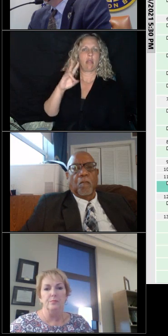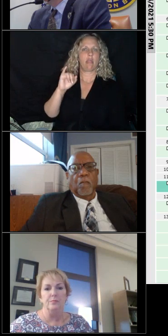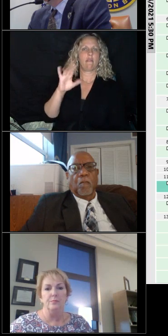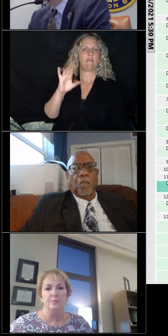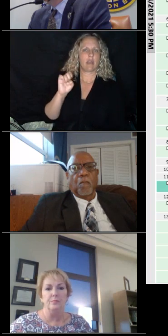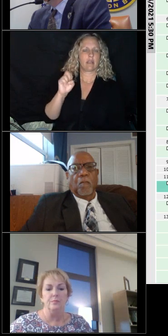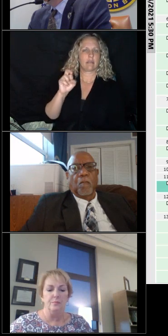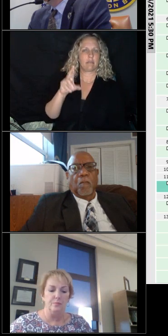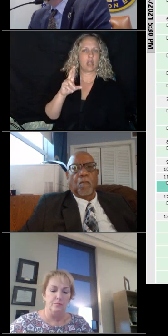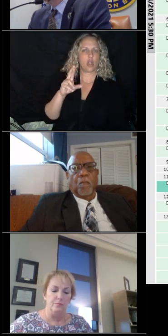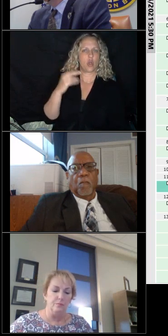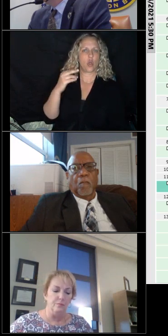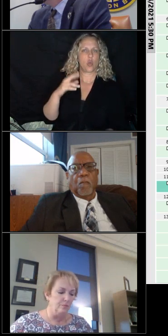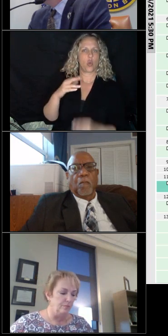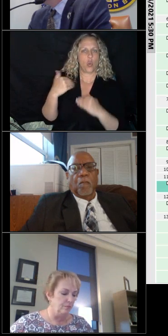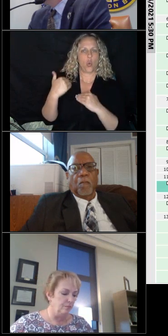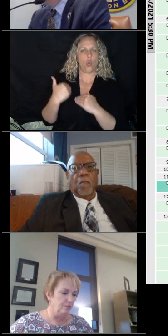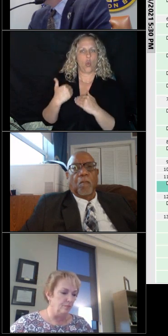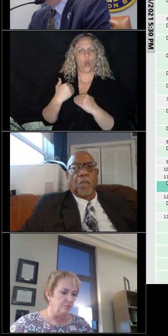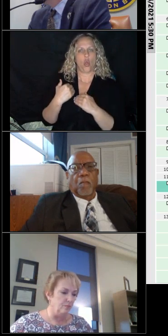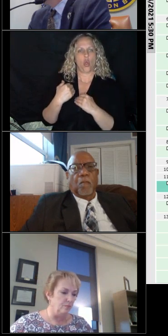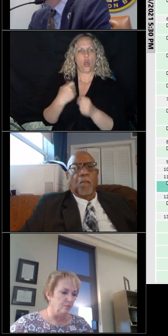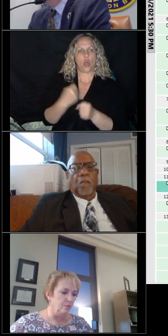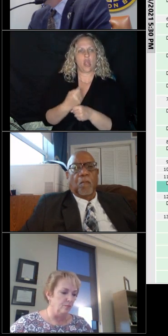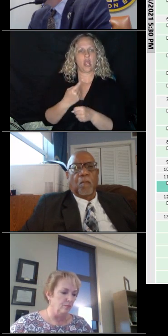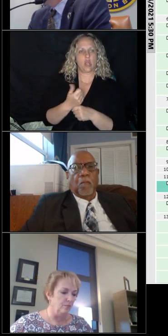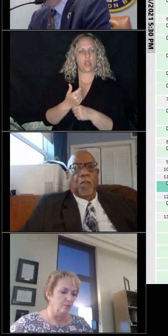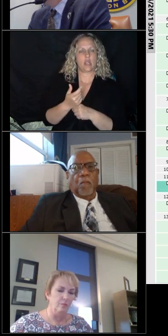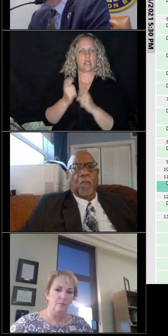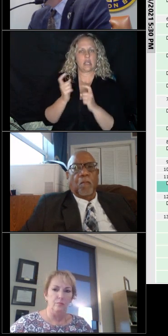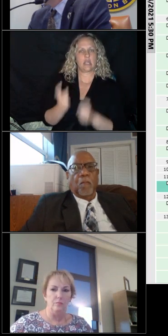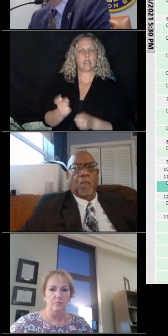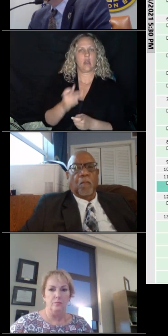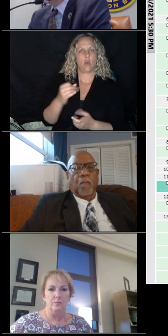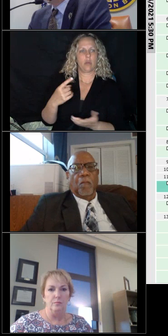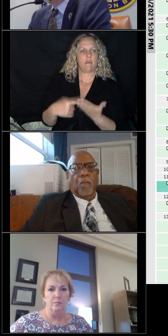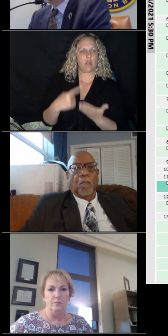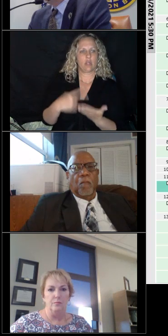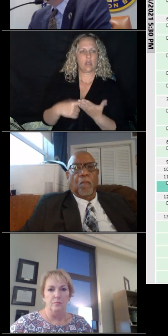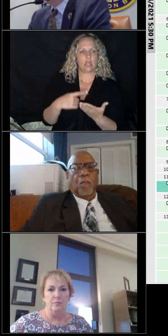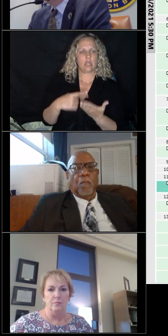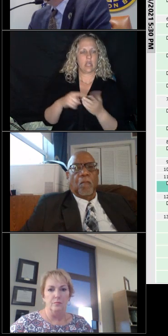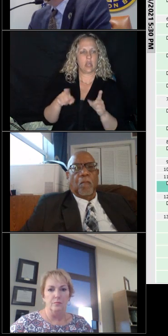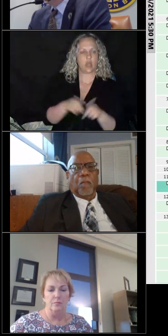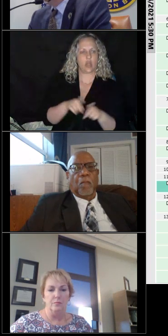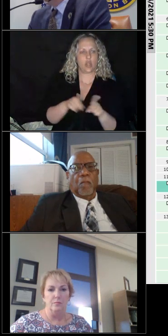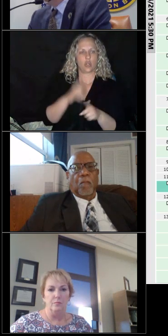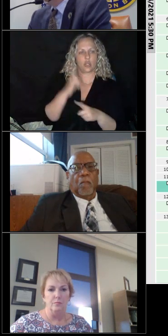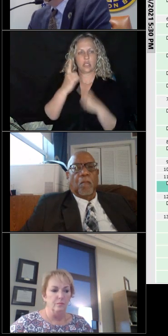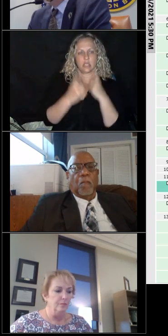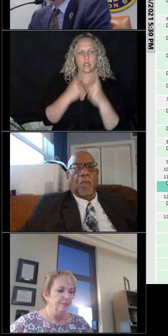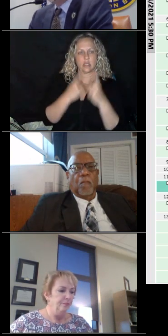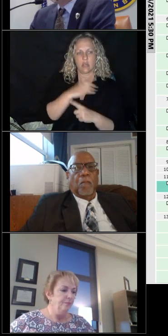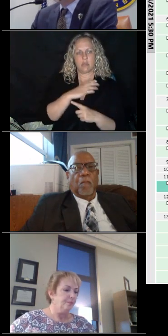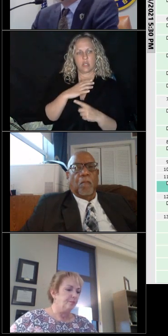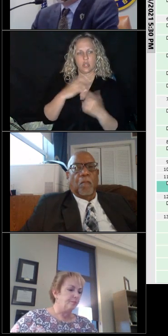yearly redesignation. That is what I wanted to bring up for discussion and also consideration of the commission